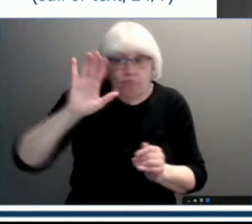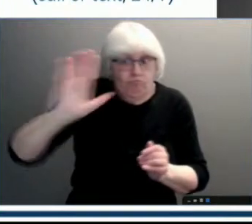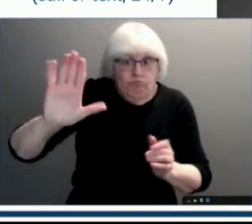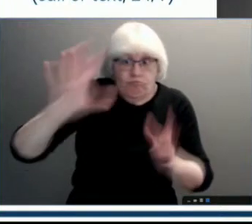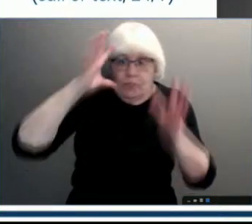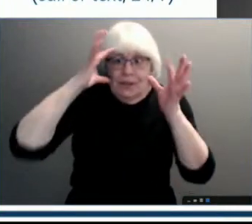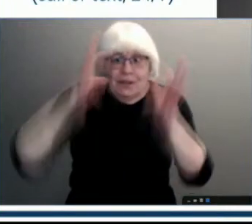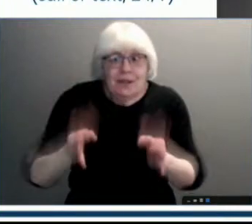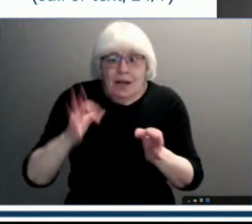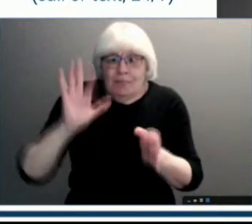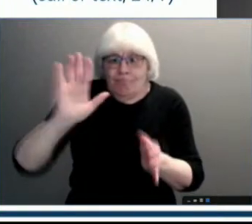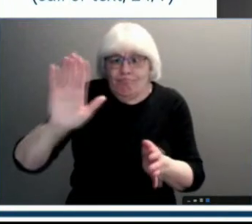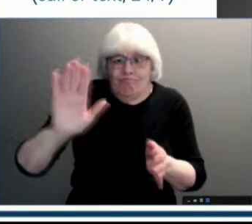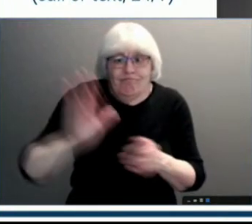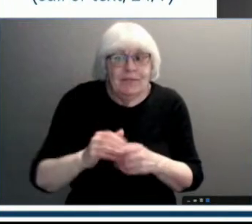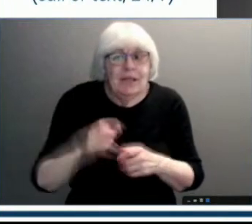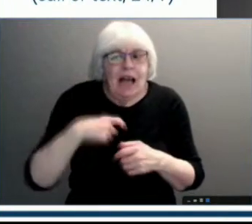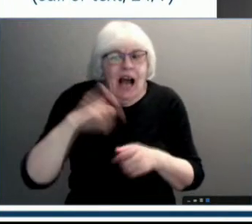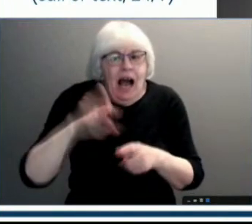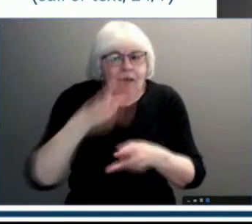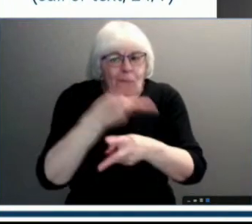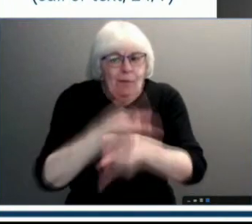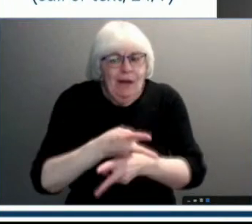be very careful that we don't